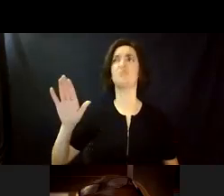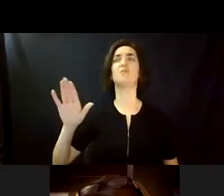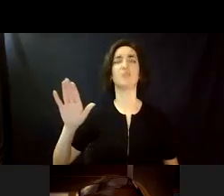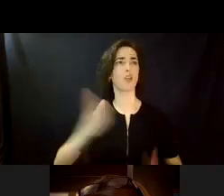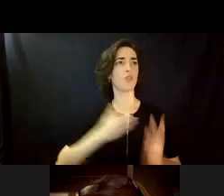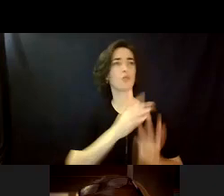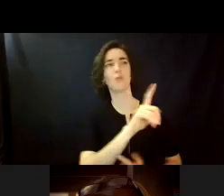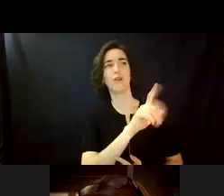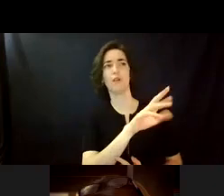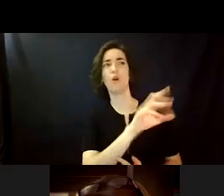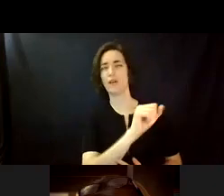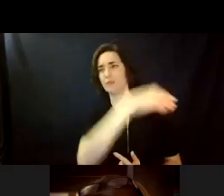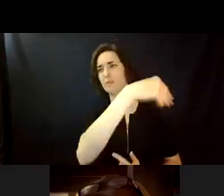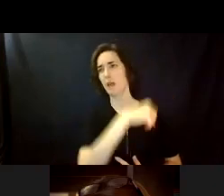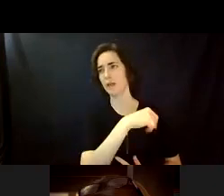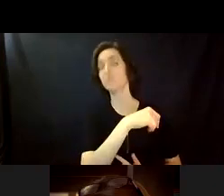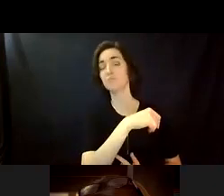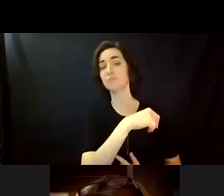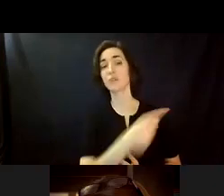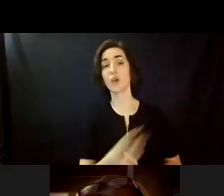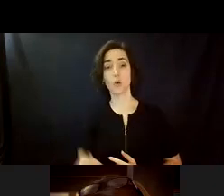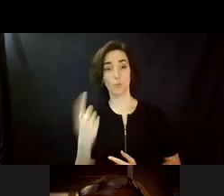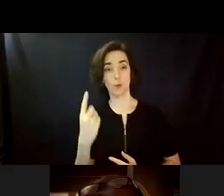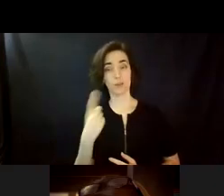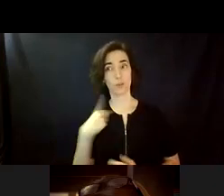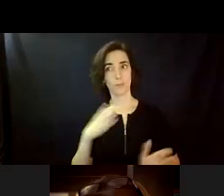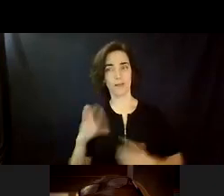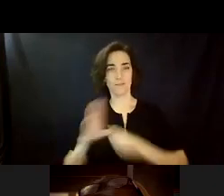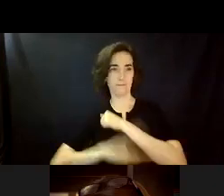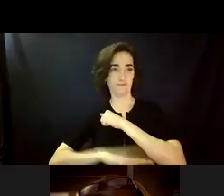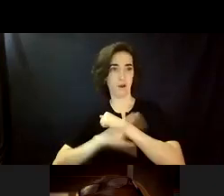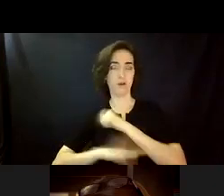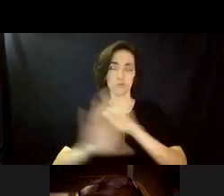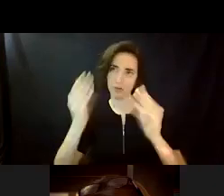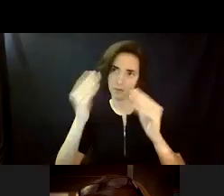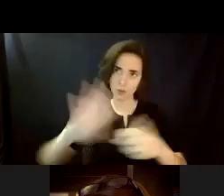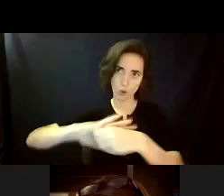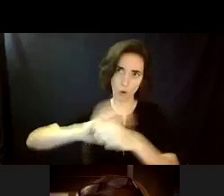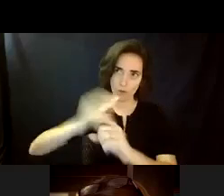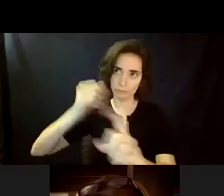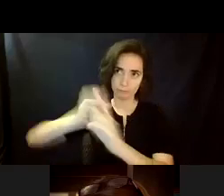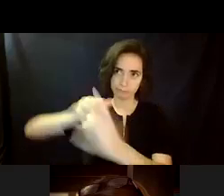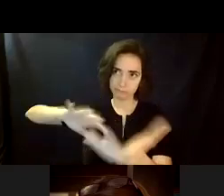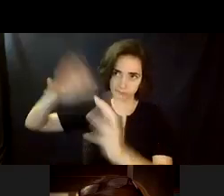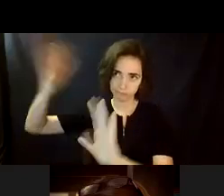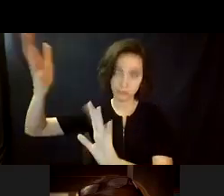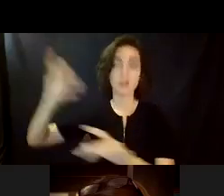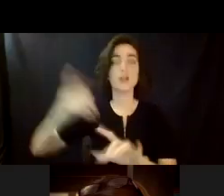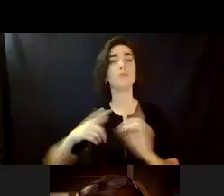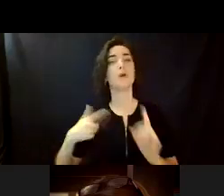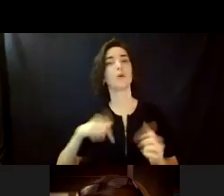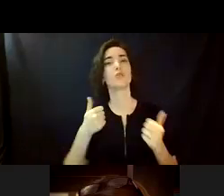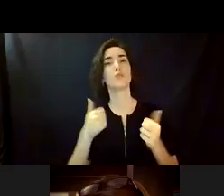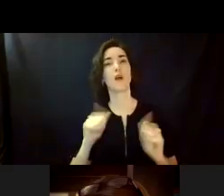LRS. So one of the things that we did for the fall, and of course COVID changed a lot of things, is we tried to institute a